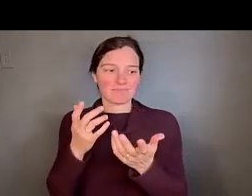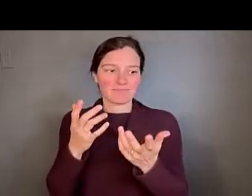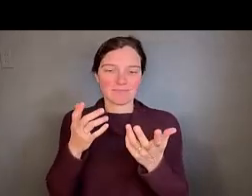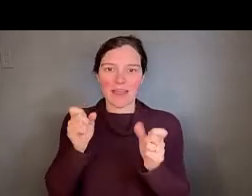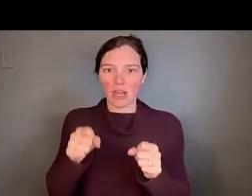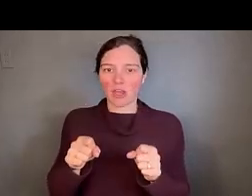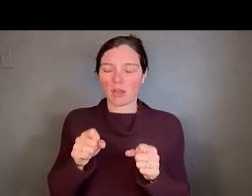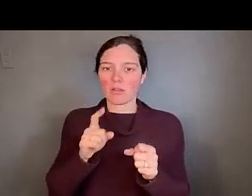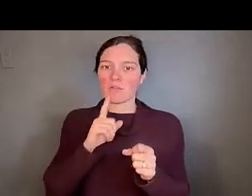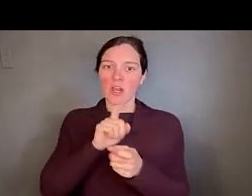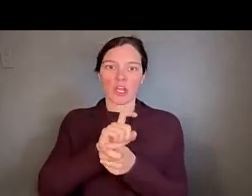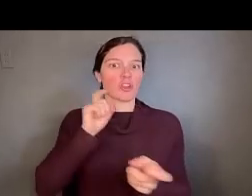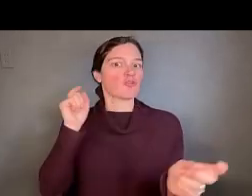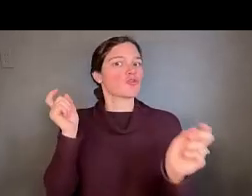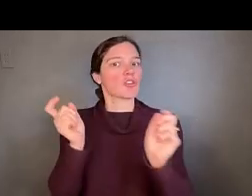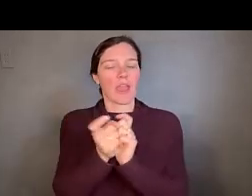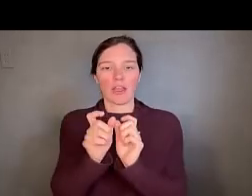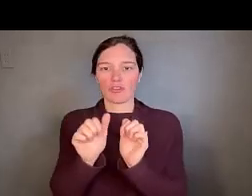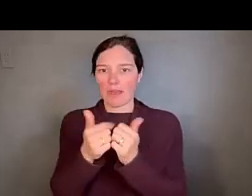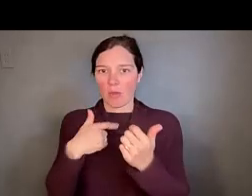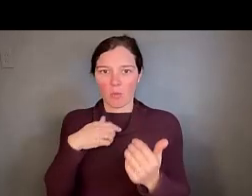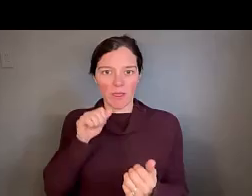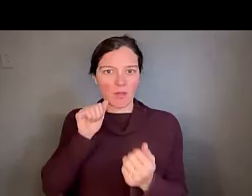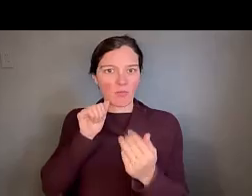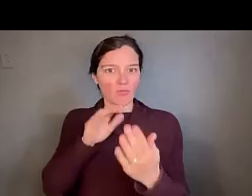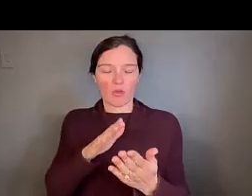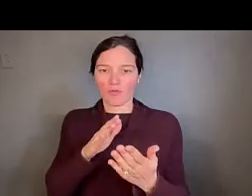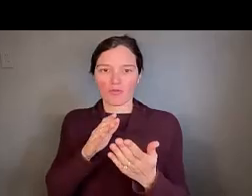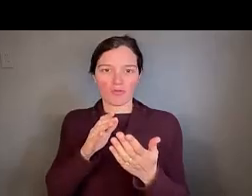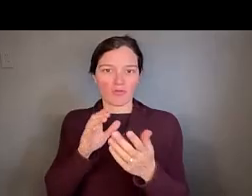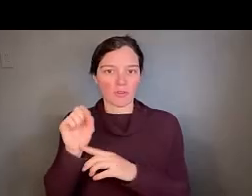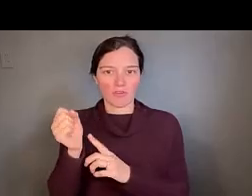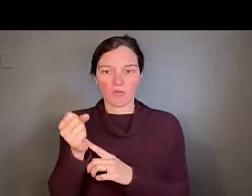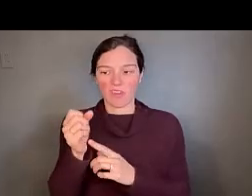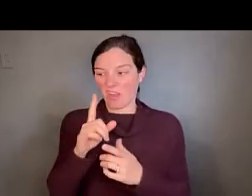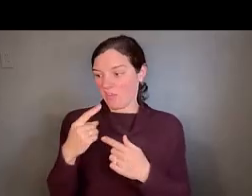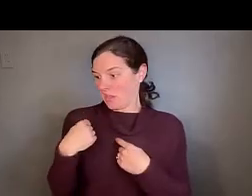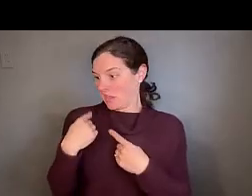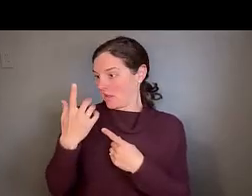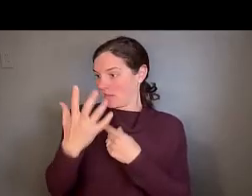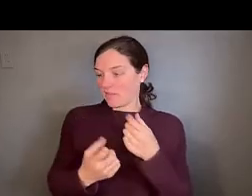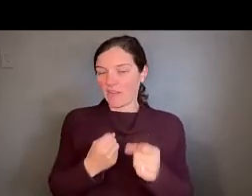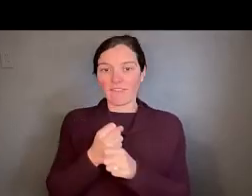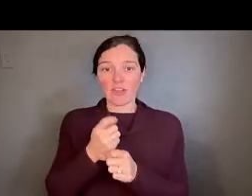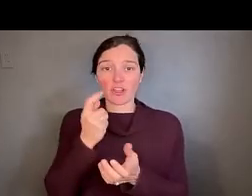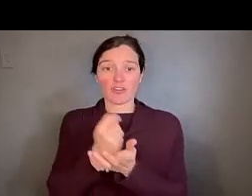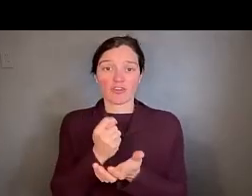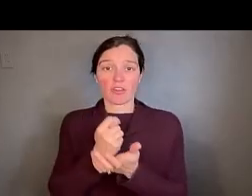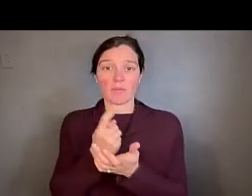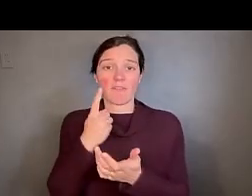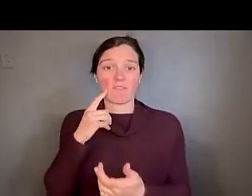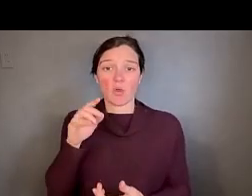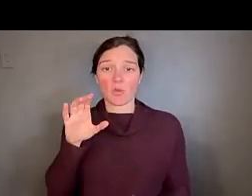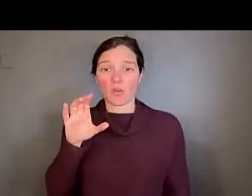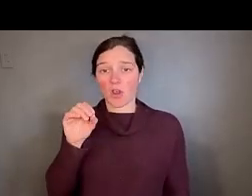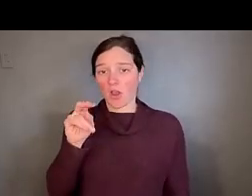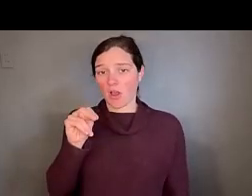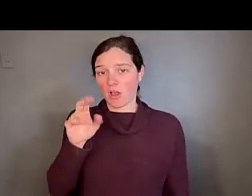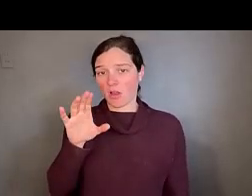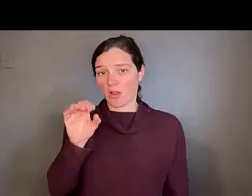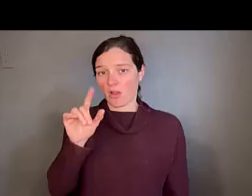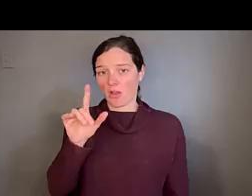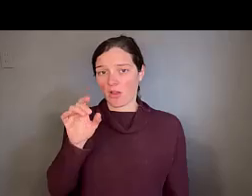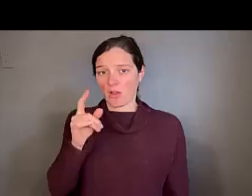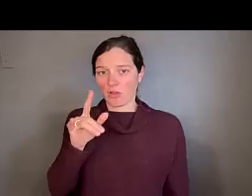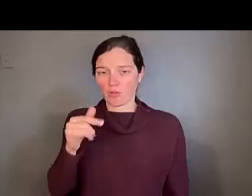could dramatically shift the way we care for things. Even just in the last 5 years, you look at the treatments in oncology. The last thing we want to